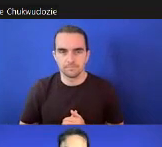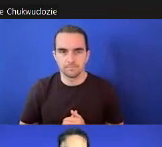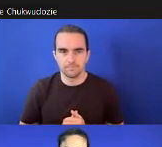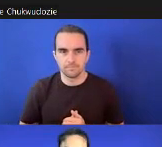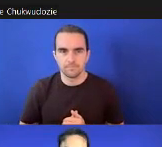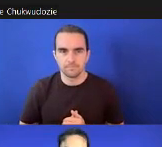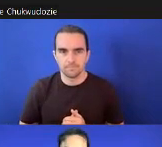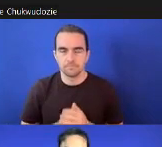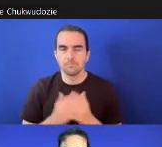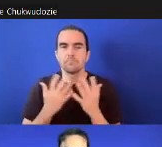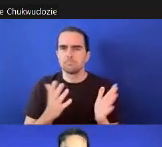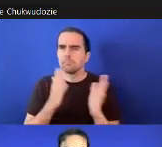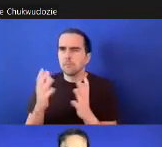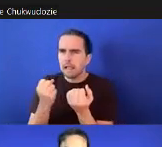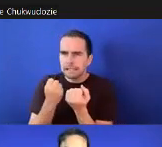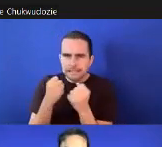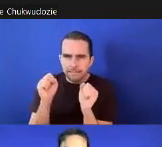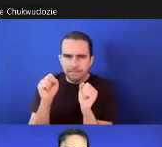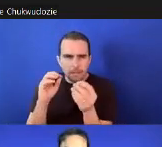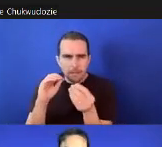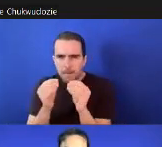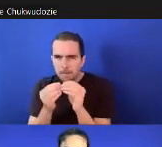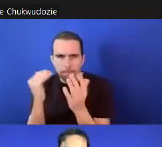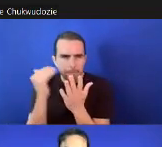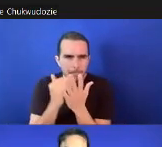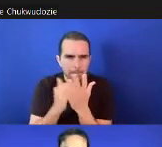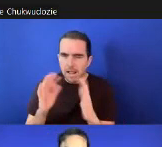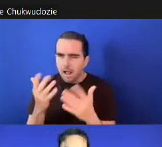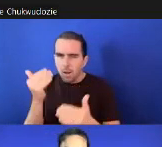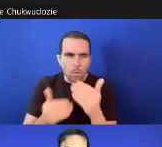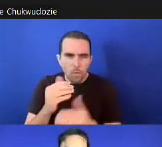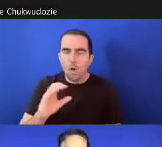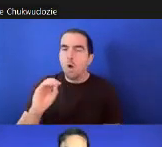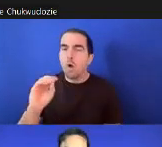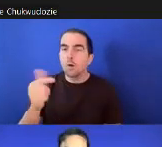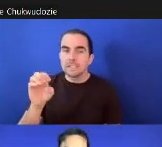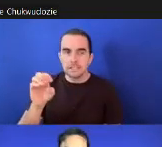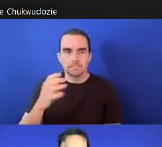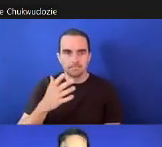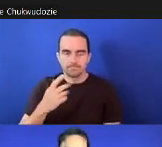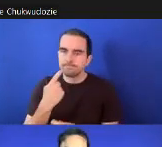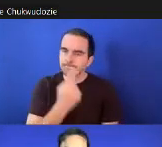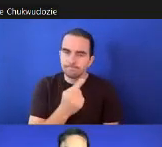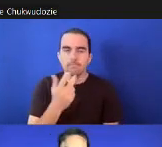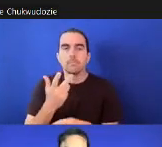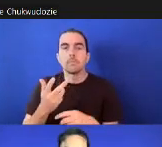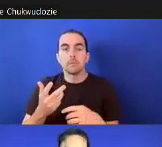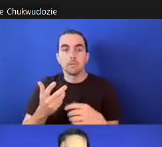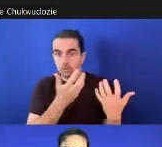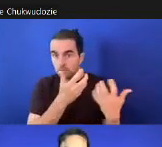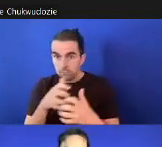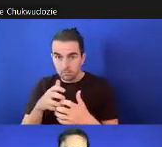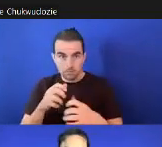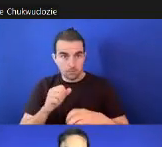presentation mentioned that mechanisms that we set up have to be safe for people to be able to use. It shouldn't put them or